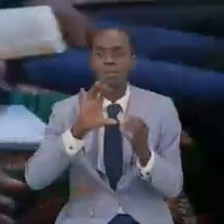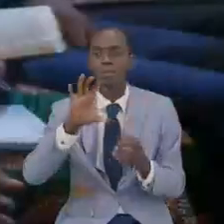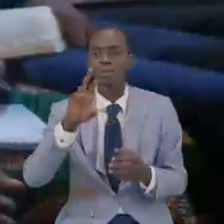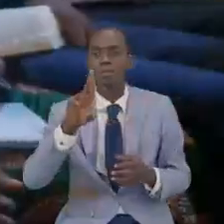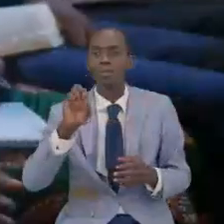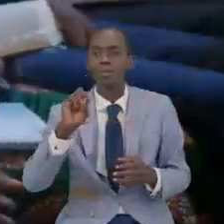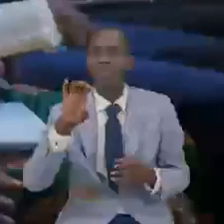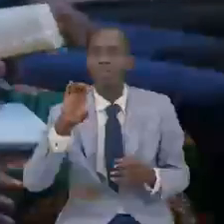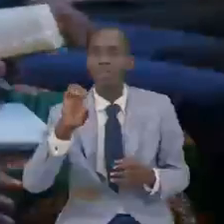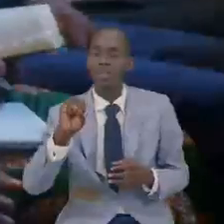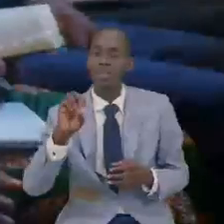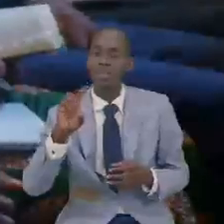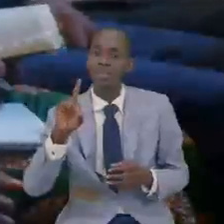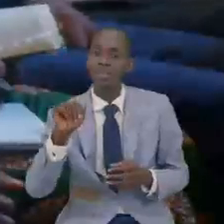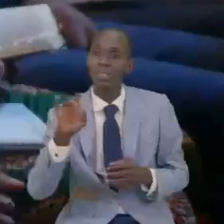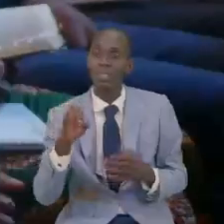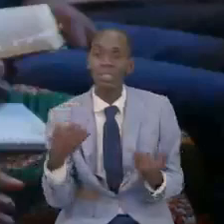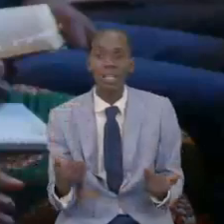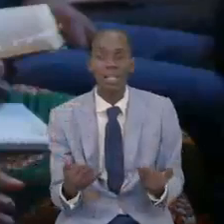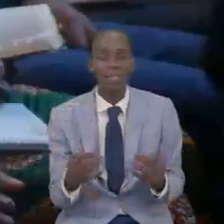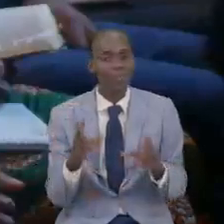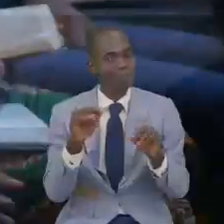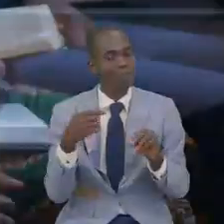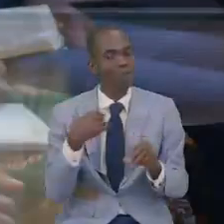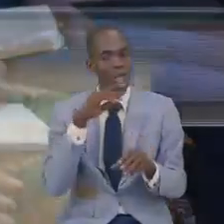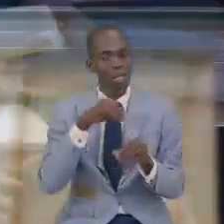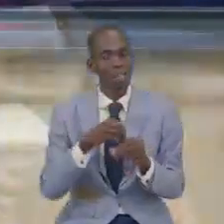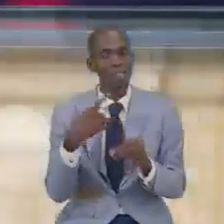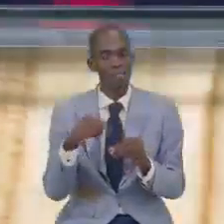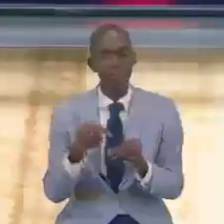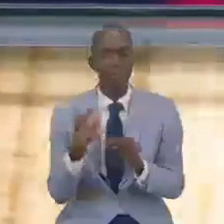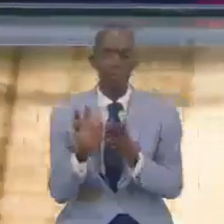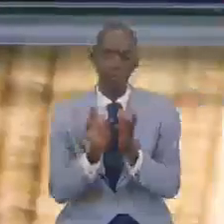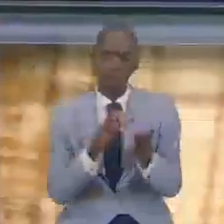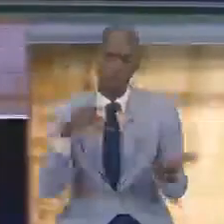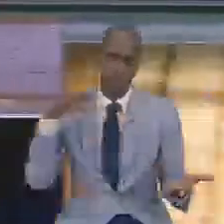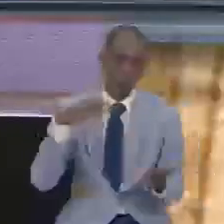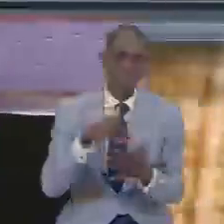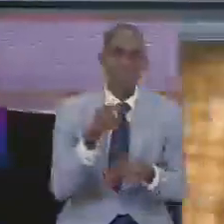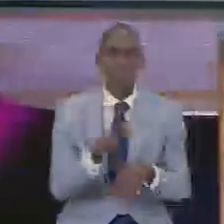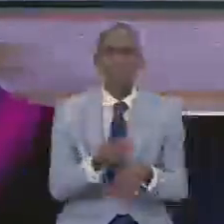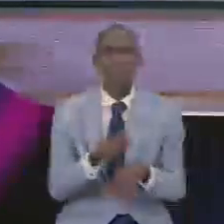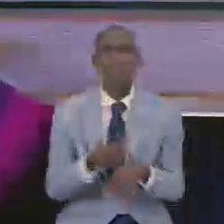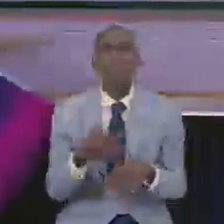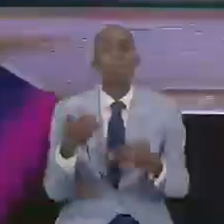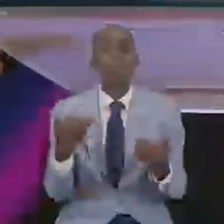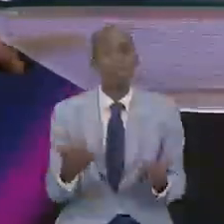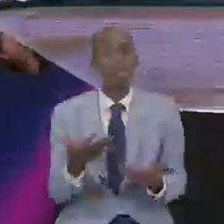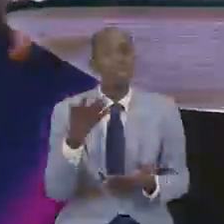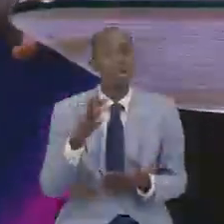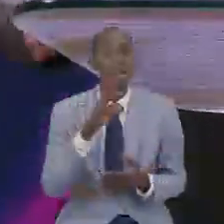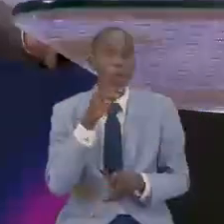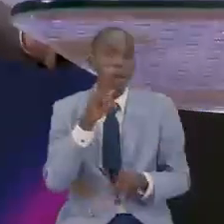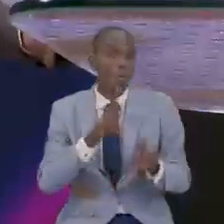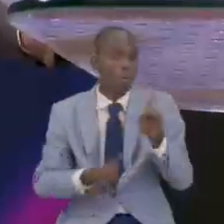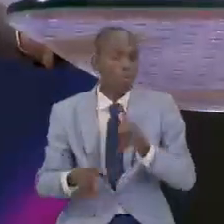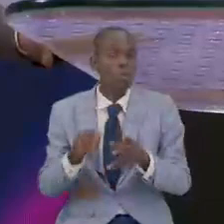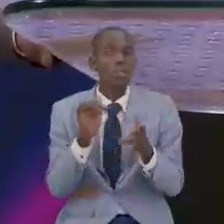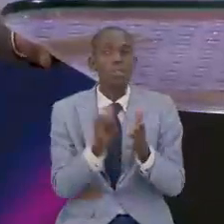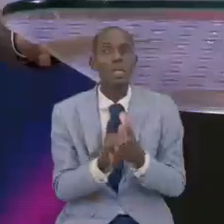tonight? Bible study, the teacher. Now, we come to the very fact that there are people that